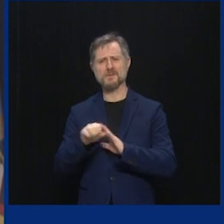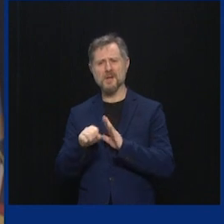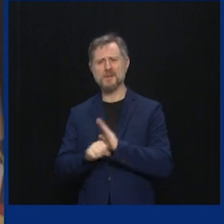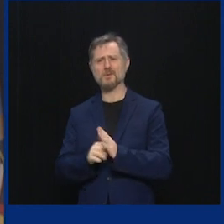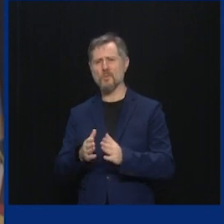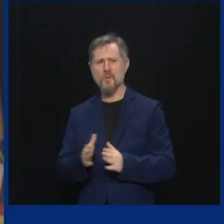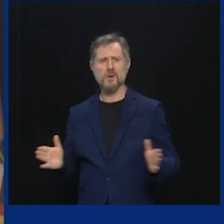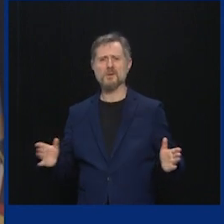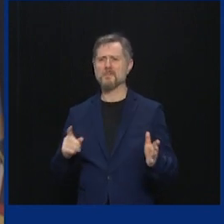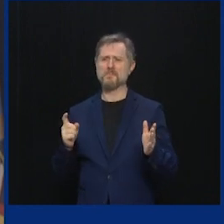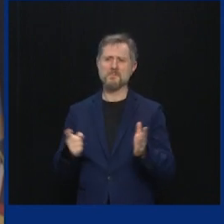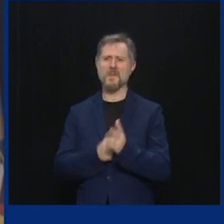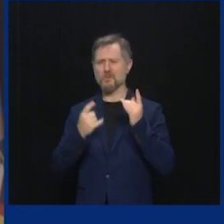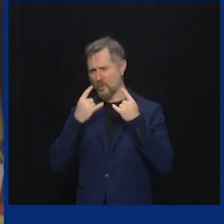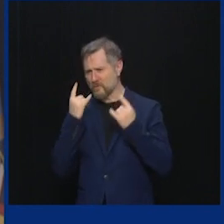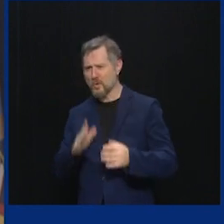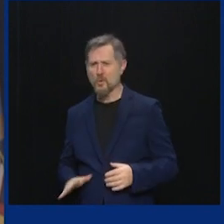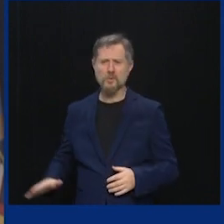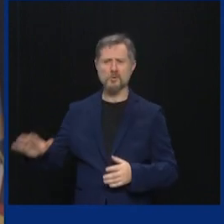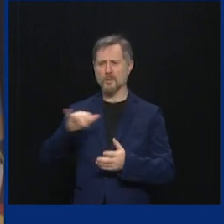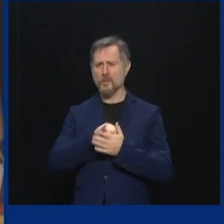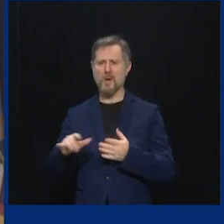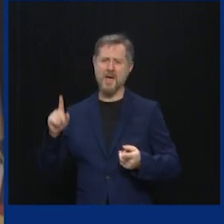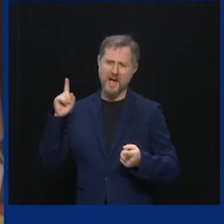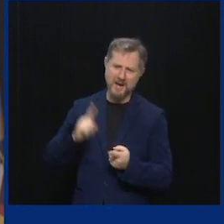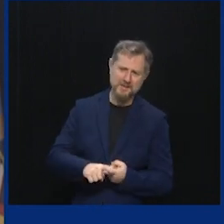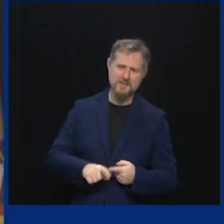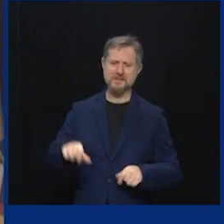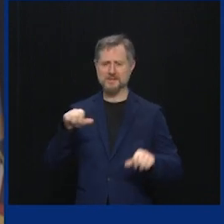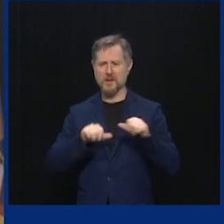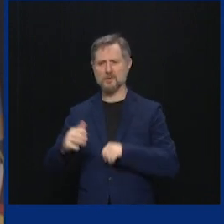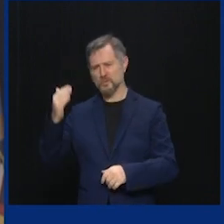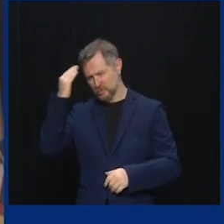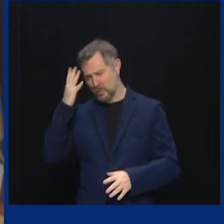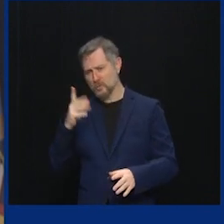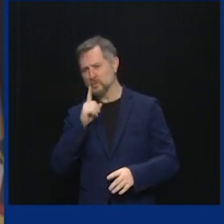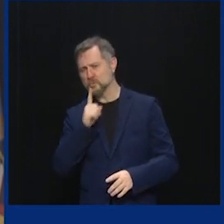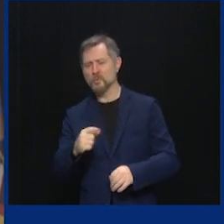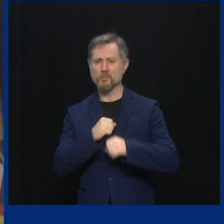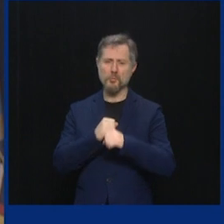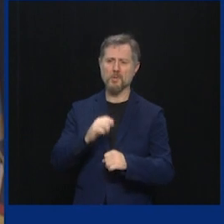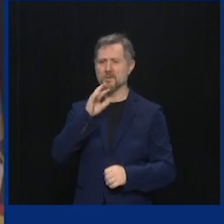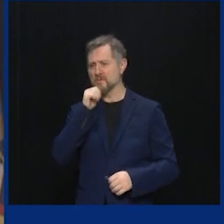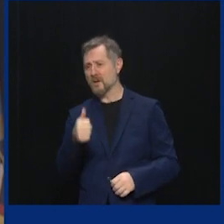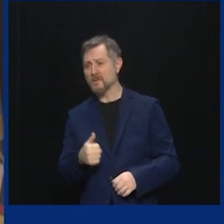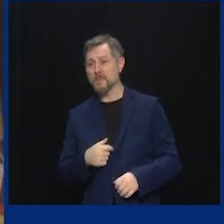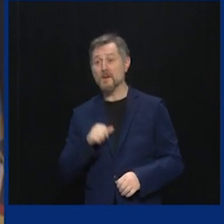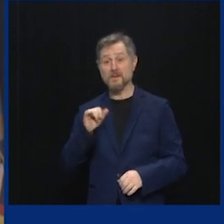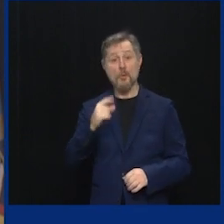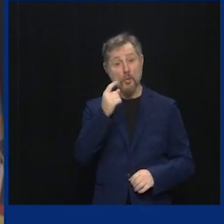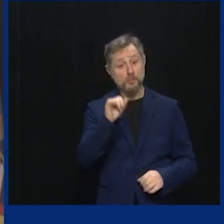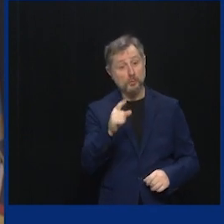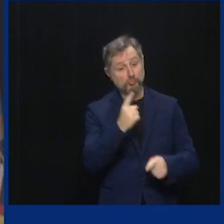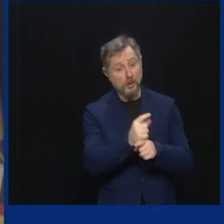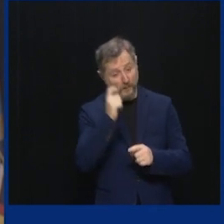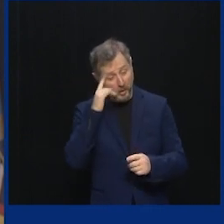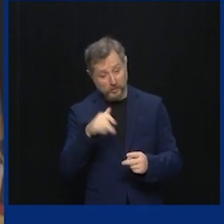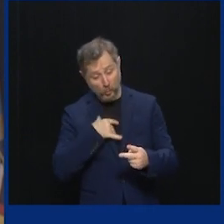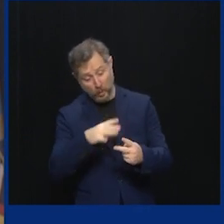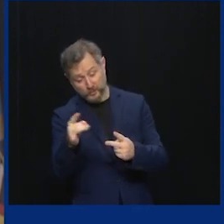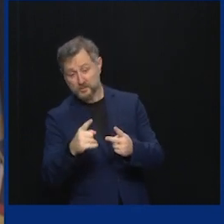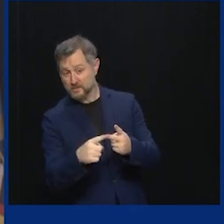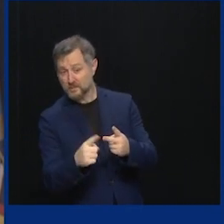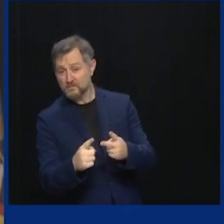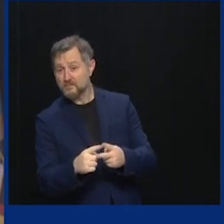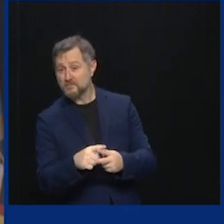mandate until you get that information about whether the vaccines work? That is an option, but there's also a reality that's out there. And the